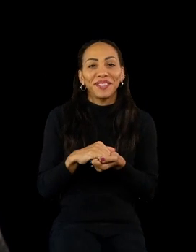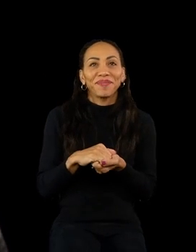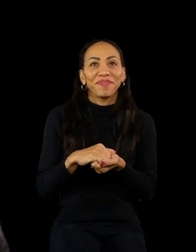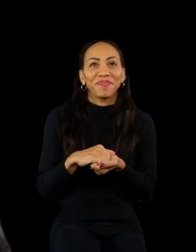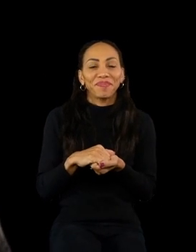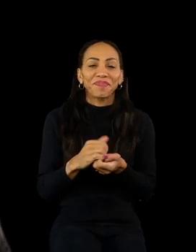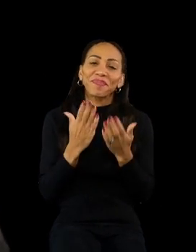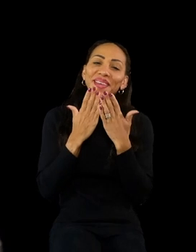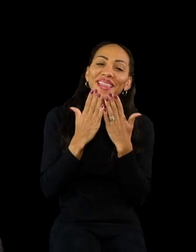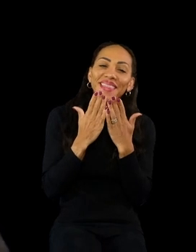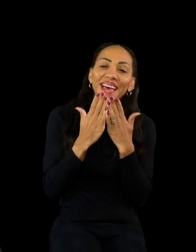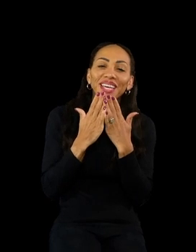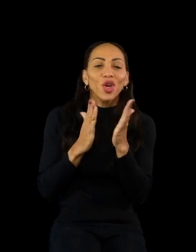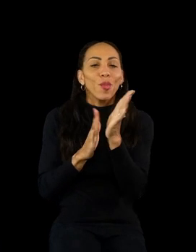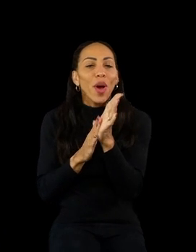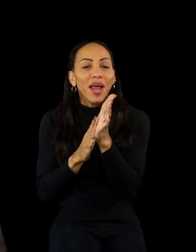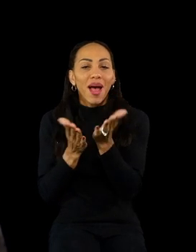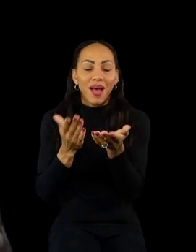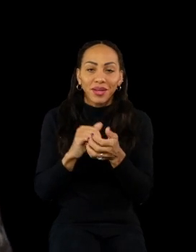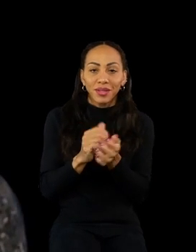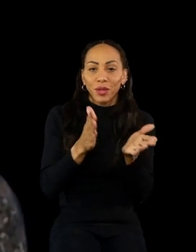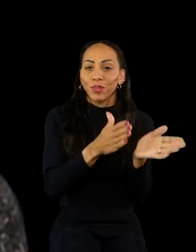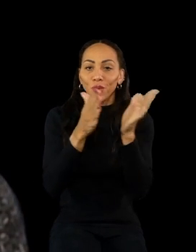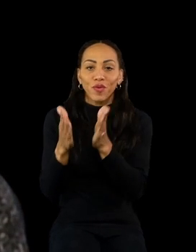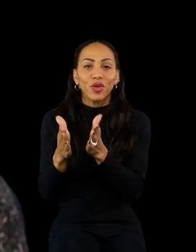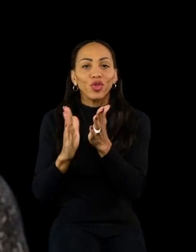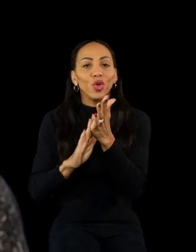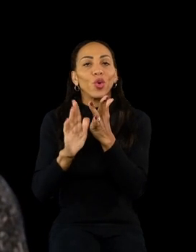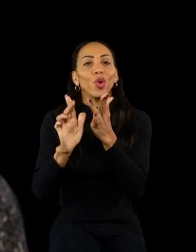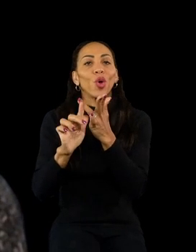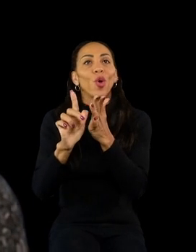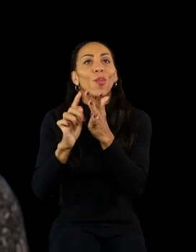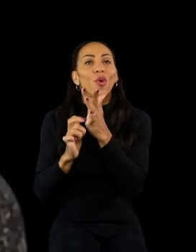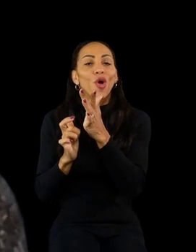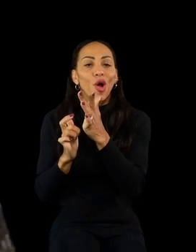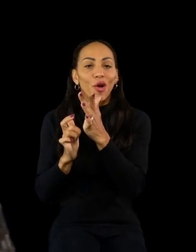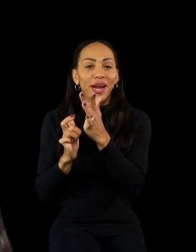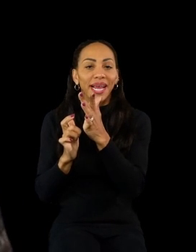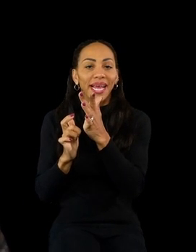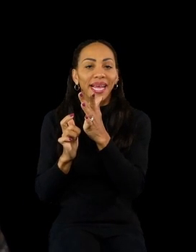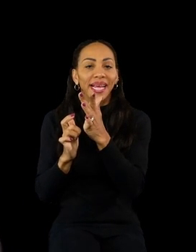BOP. Great. Thank you very much, Mona. Shall I just quickly get to Mari as well?